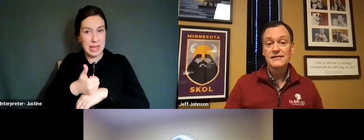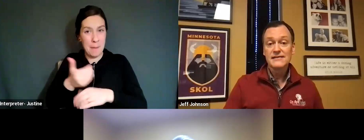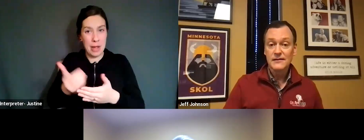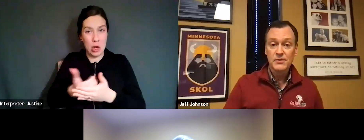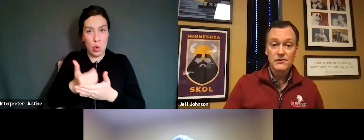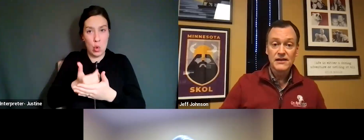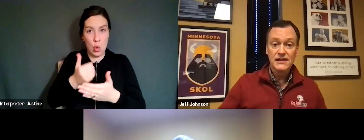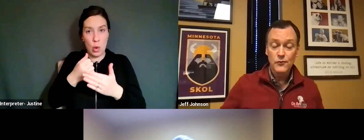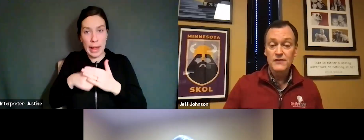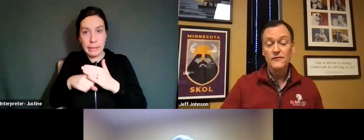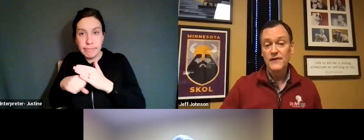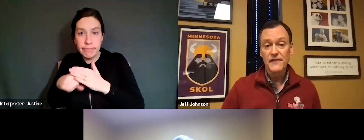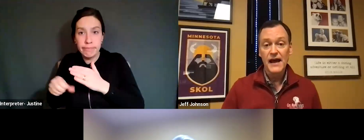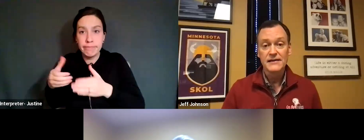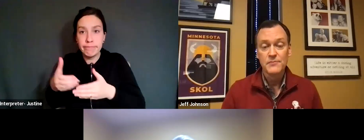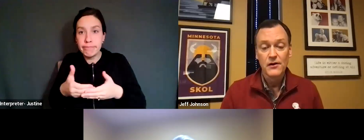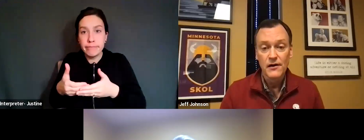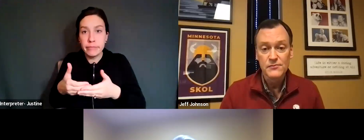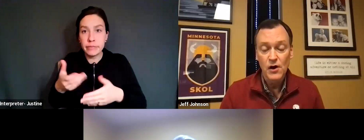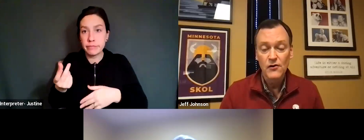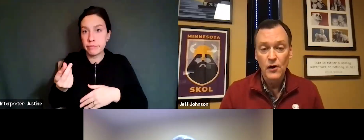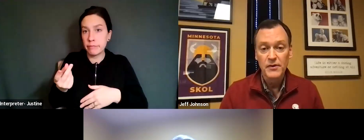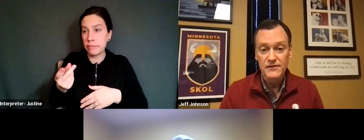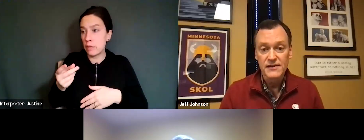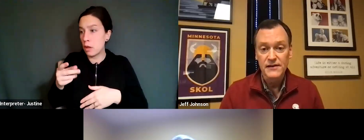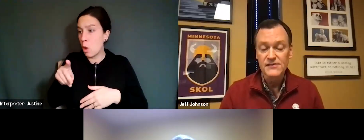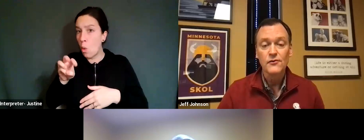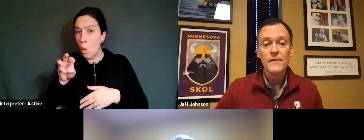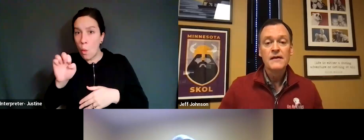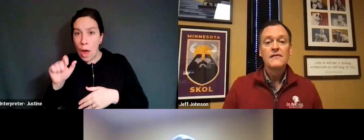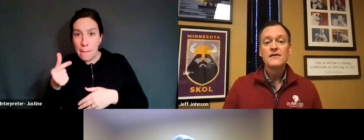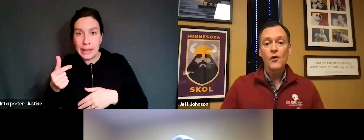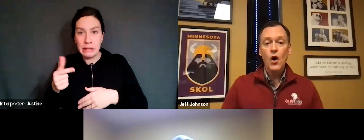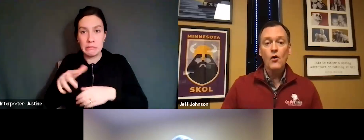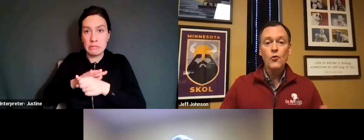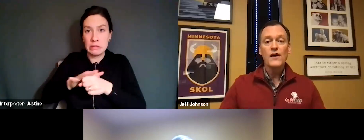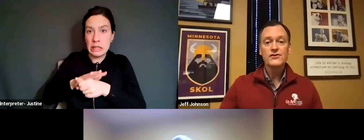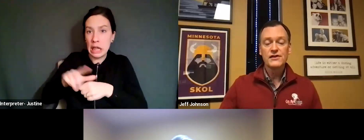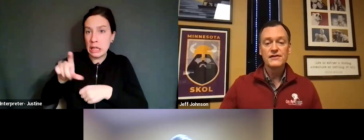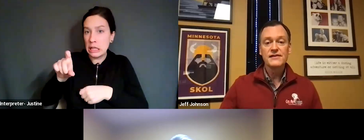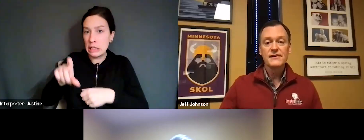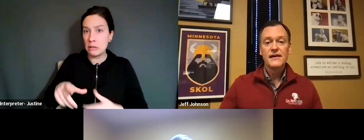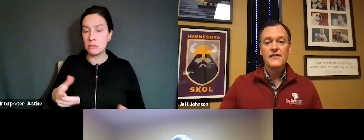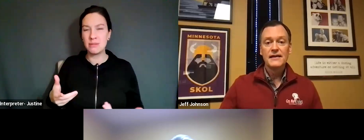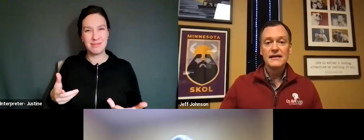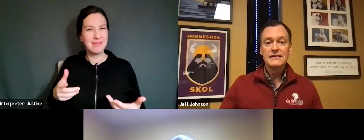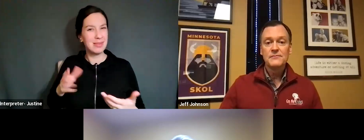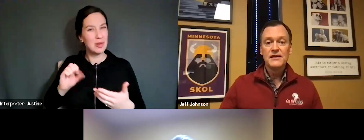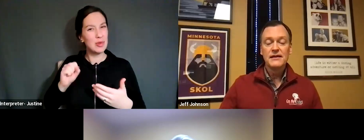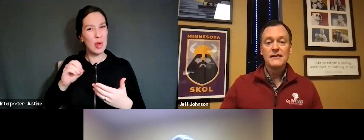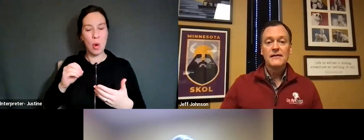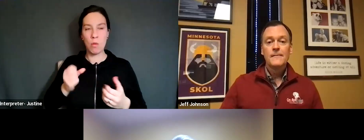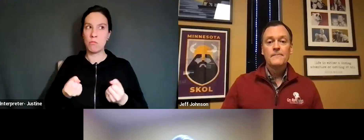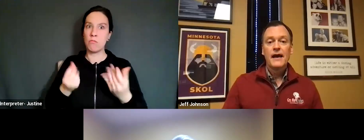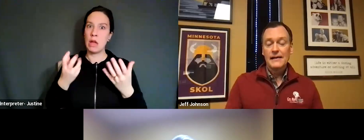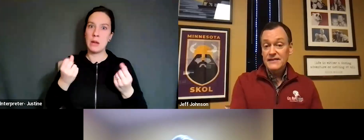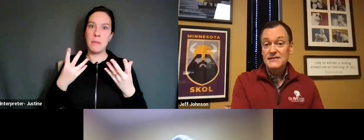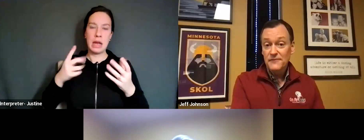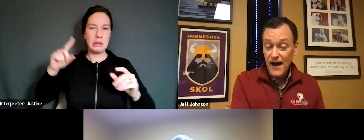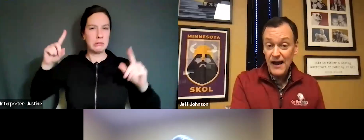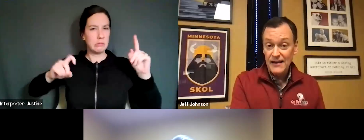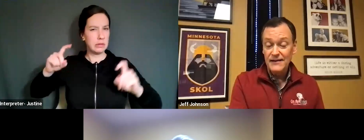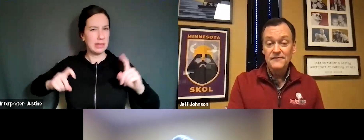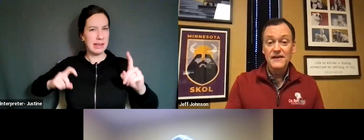an existing building and retrofit that to be a smaller whelping facility? So these are all questions that need to be at